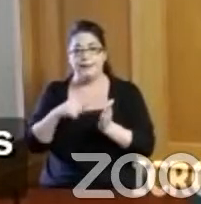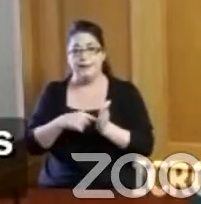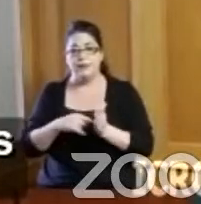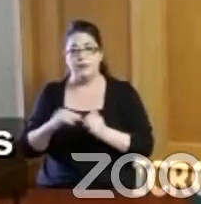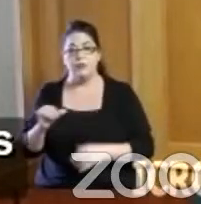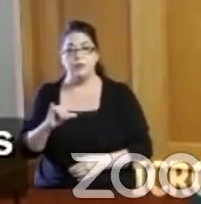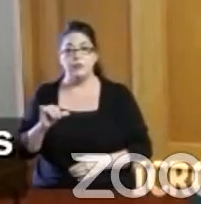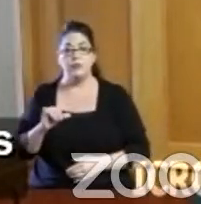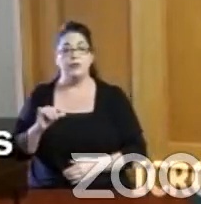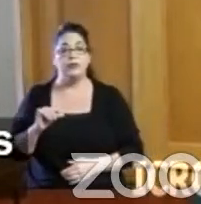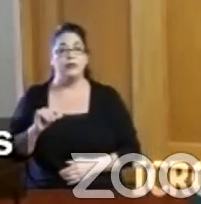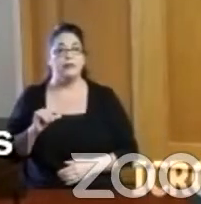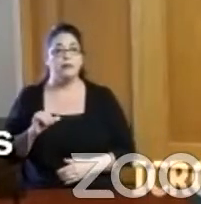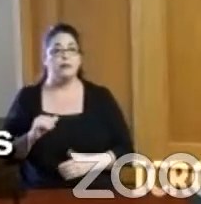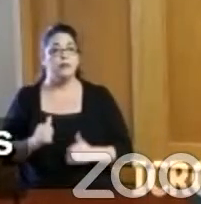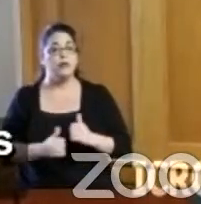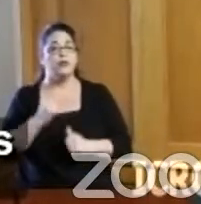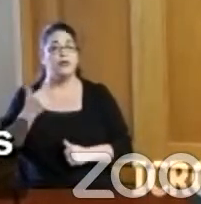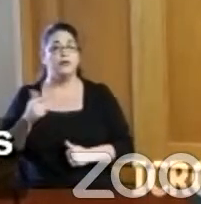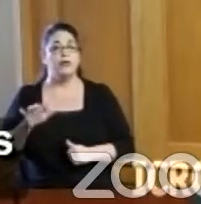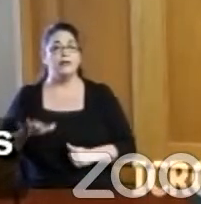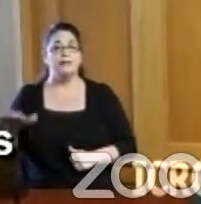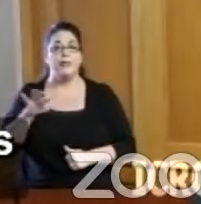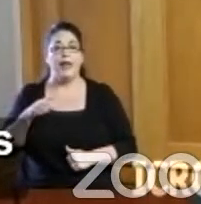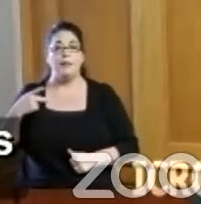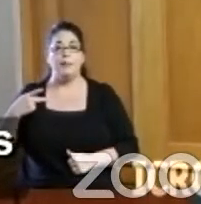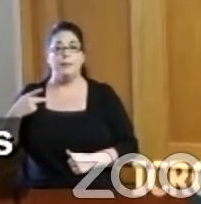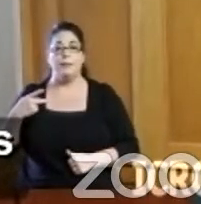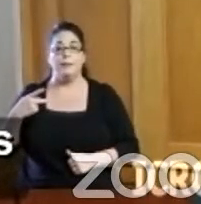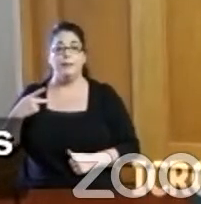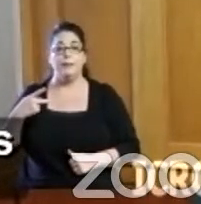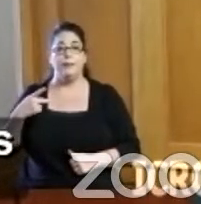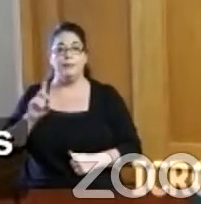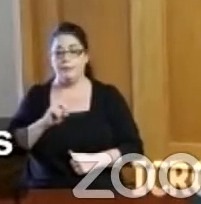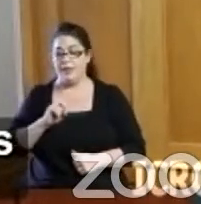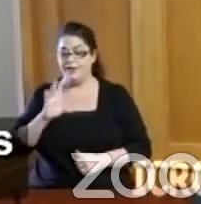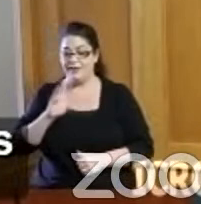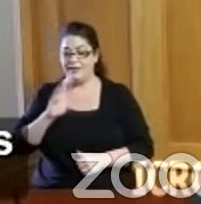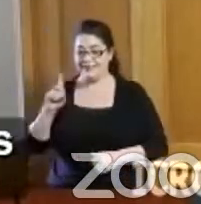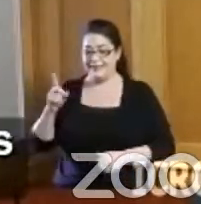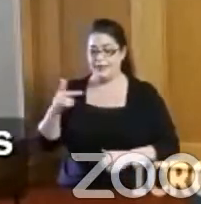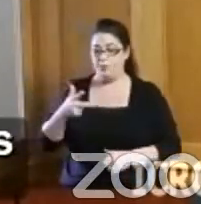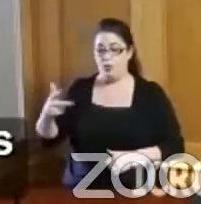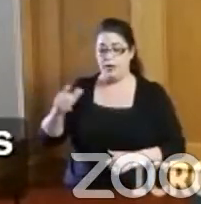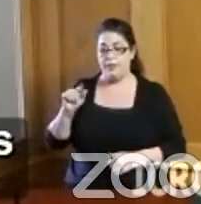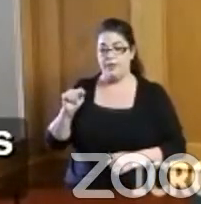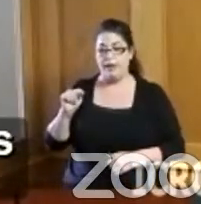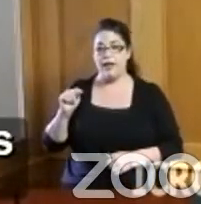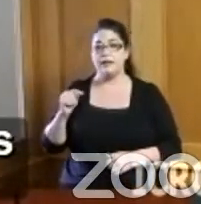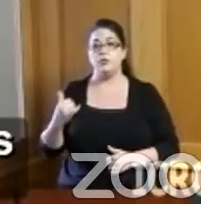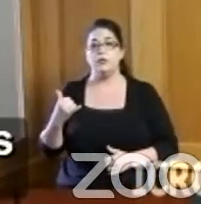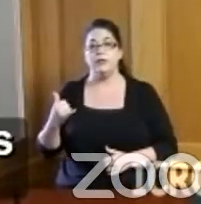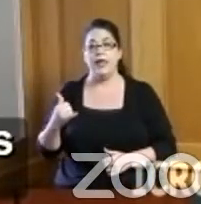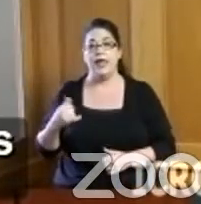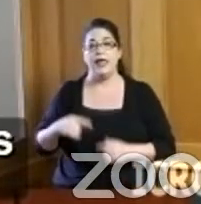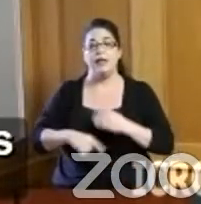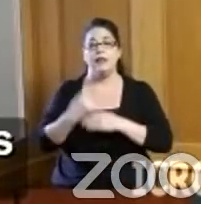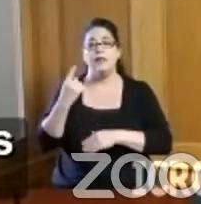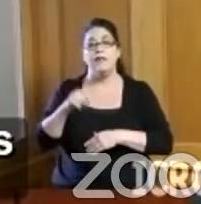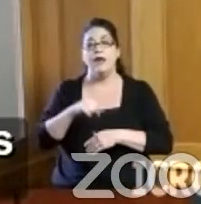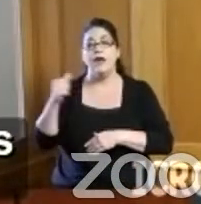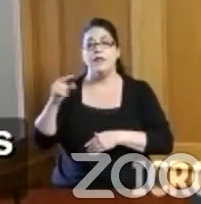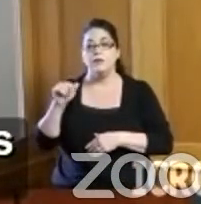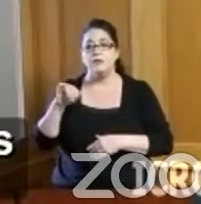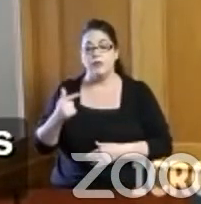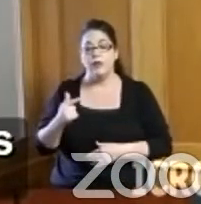The majority of the green space is in the PUD part. It's not in the zone change part that's before you today. But those conditions were included by the Zoning Commission that